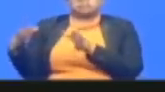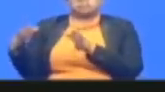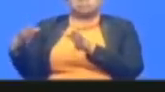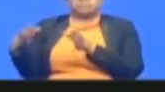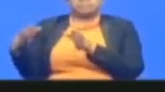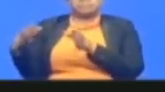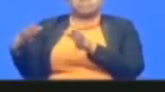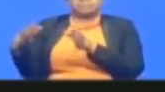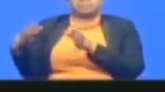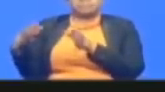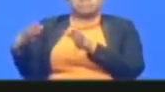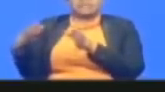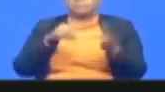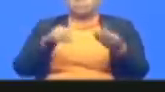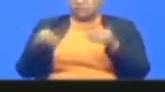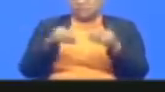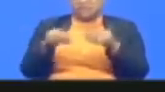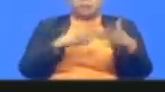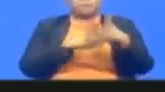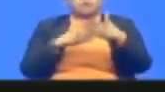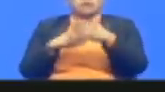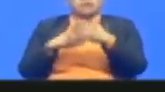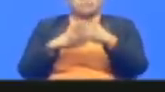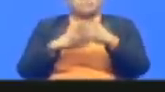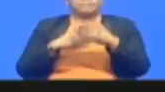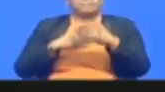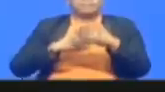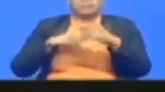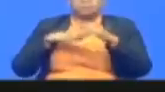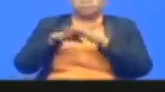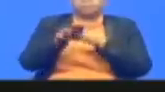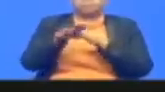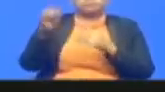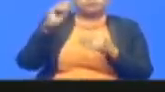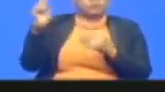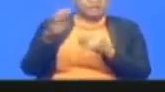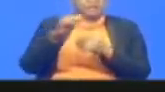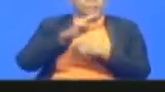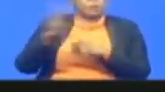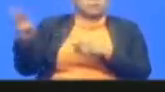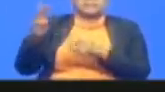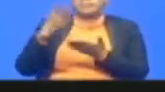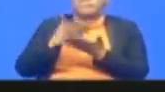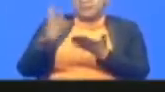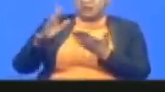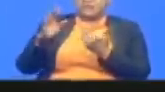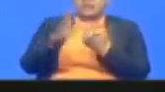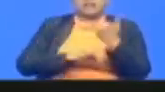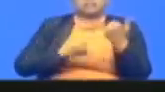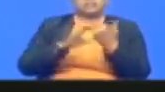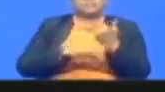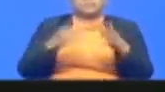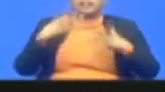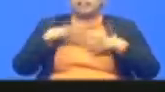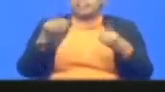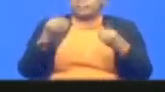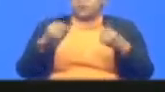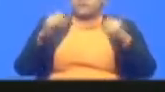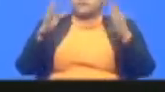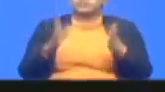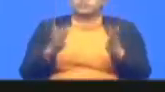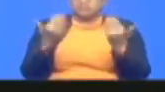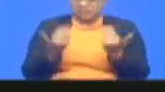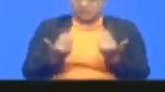At the Busia one-stop border post, the gateway to Kenya from the western part of the country, health officials are on high